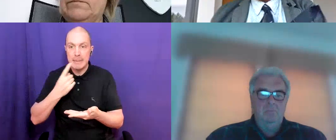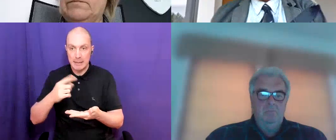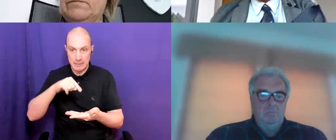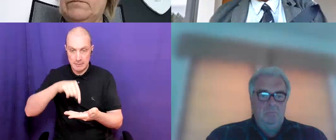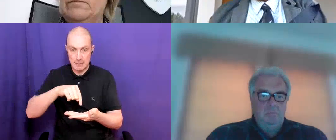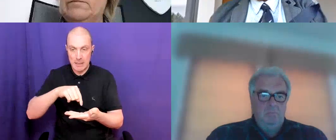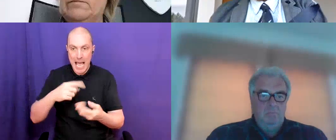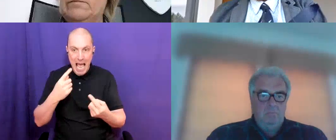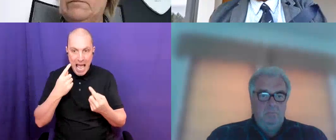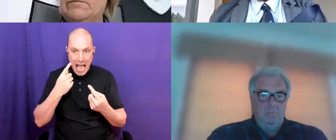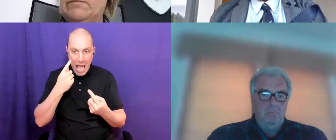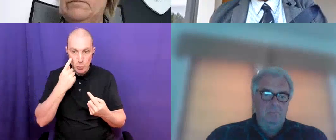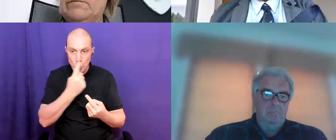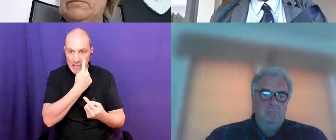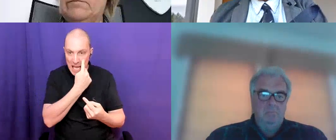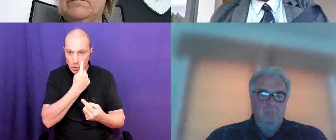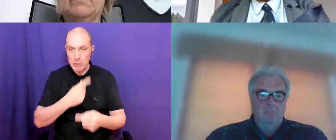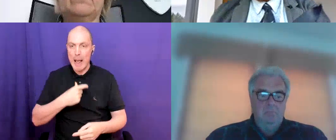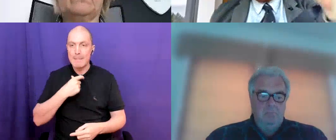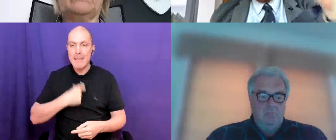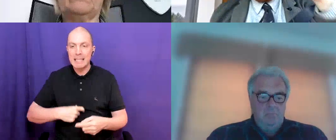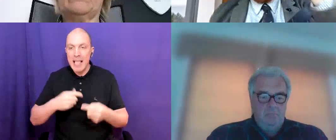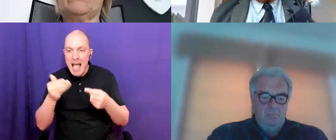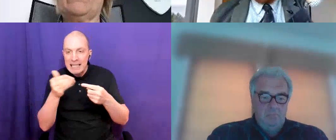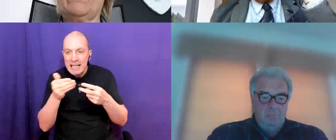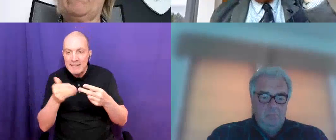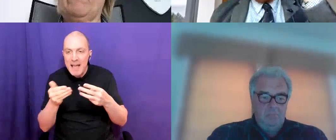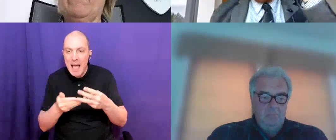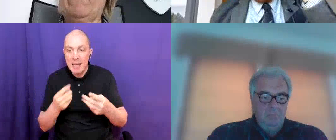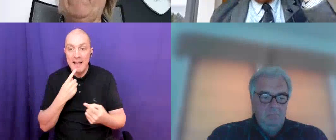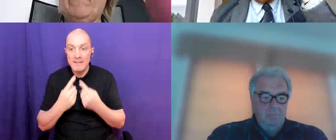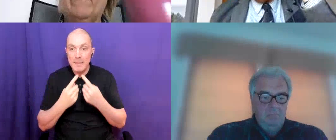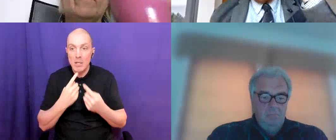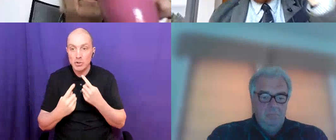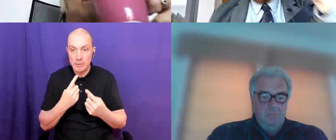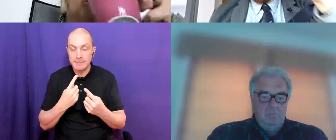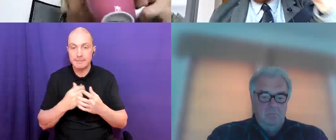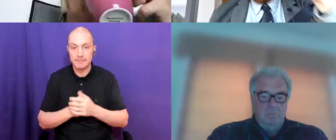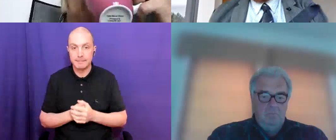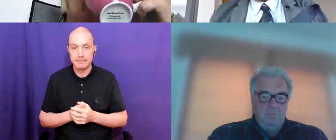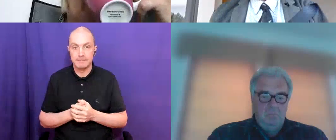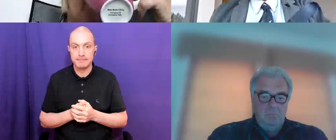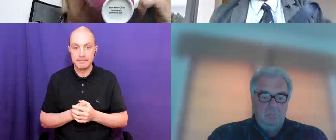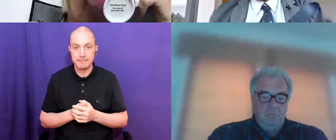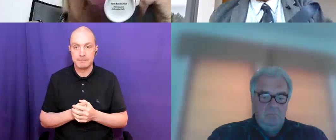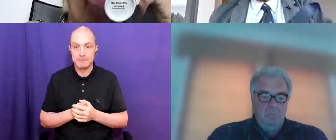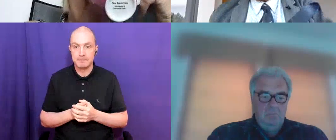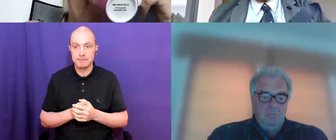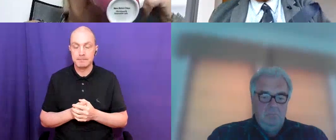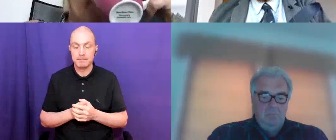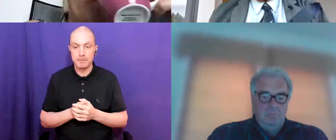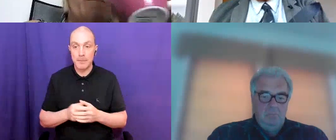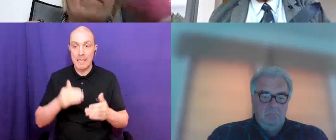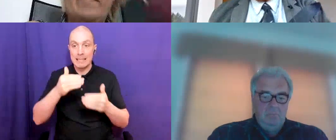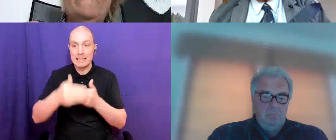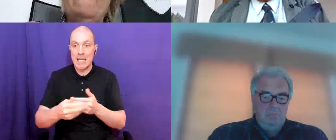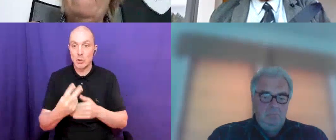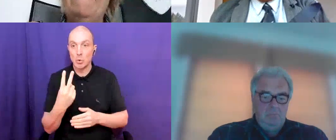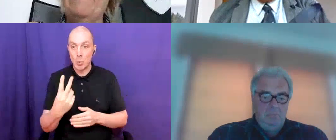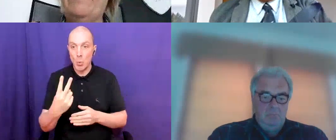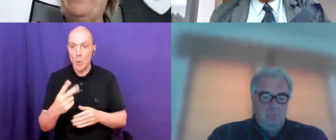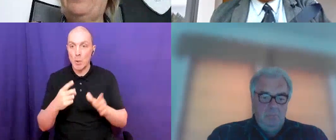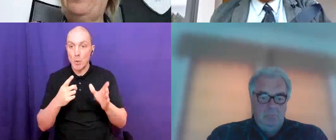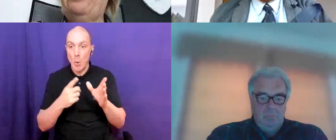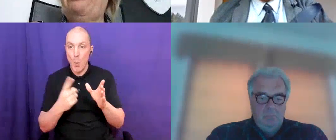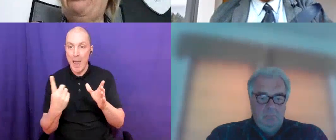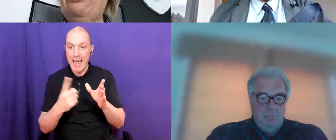identifiers. For stage 2A, we will open envelope A, that's the ballot paper envelope, to check receipt of both ballot